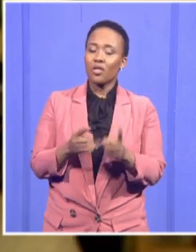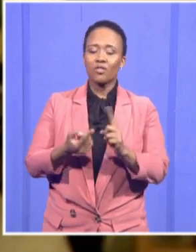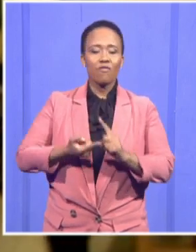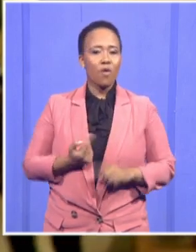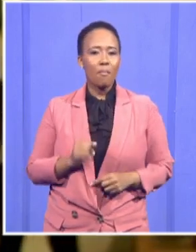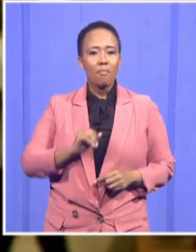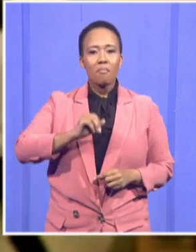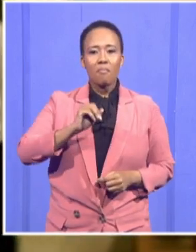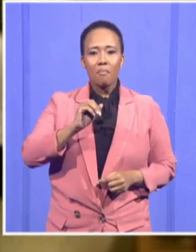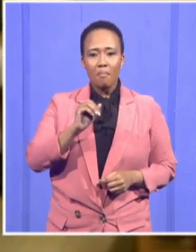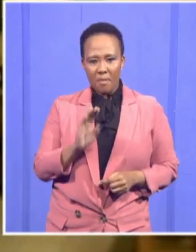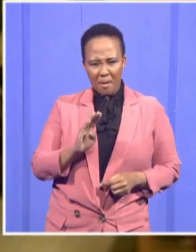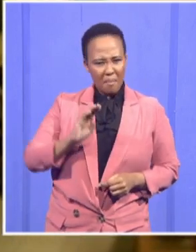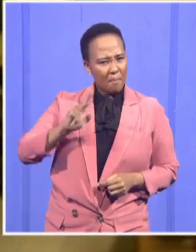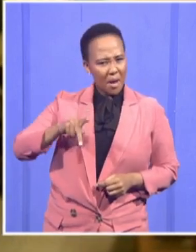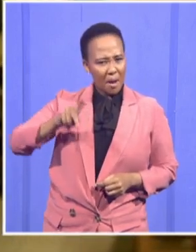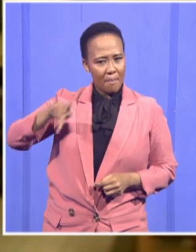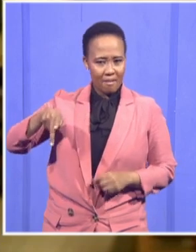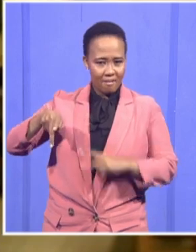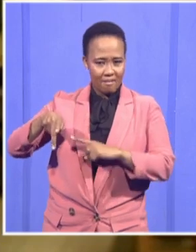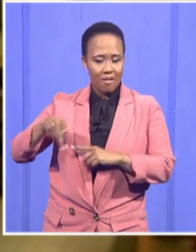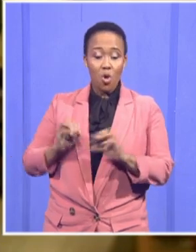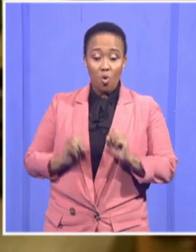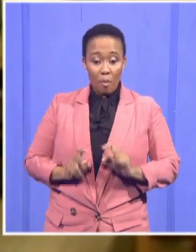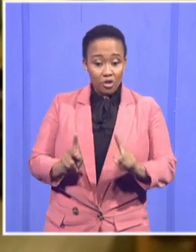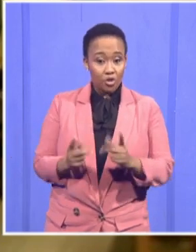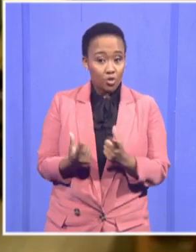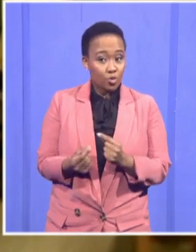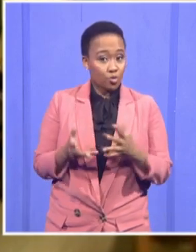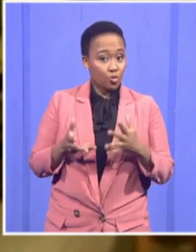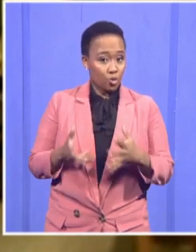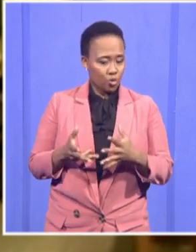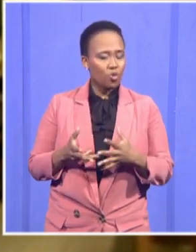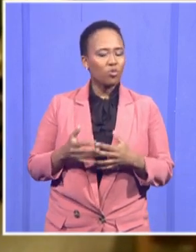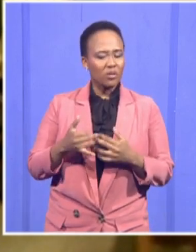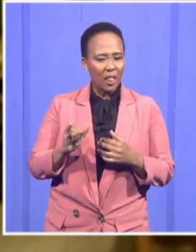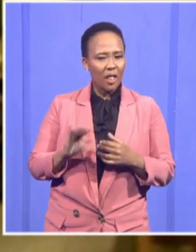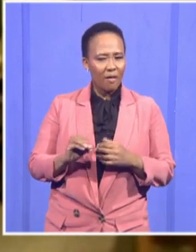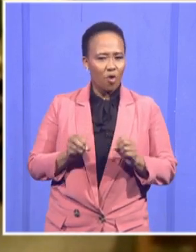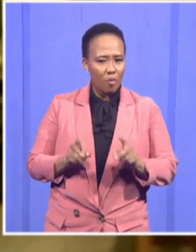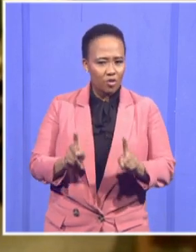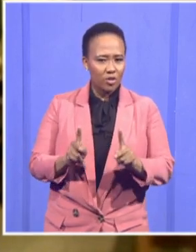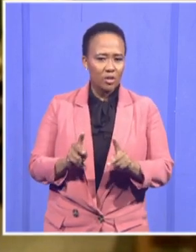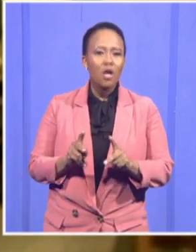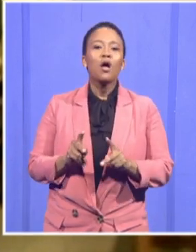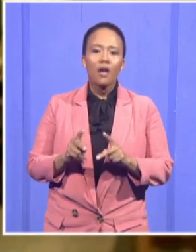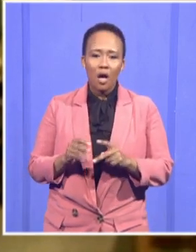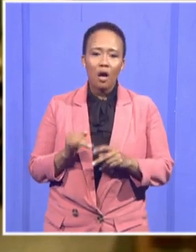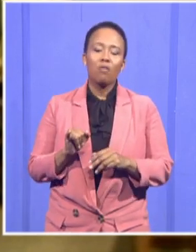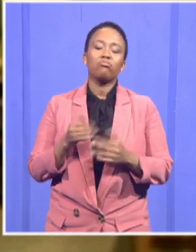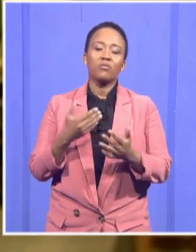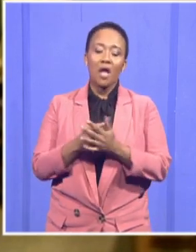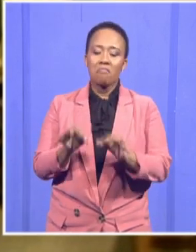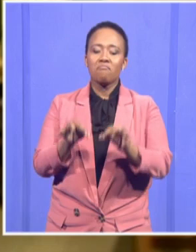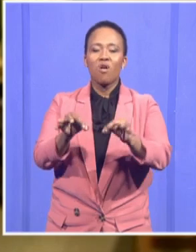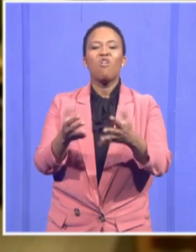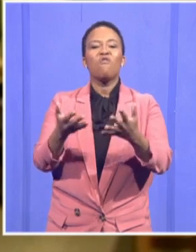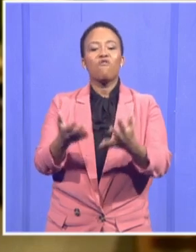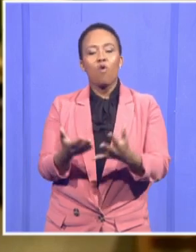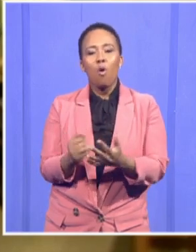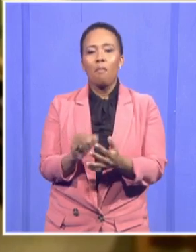is they've had an opportunity to do so. They still have an opportunity to do so. We may just postpone this matter for bail application, but obviously the